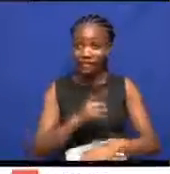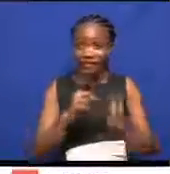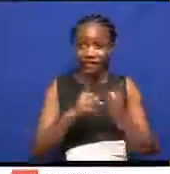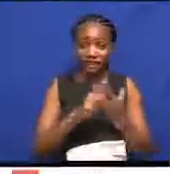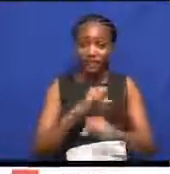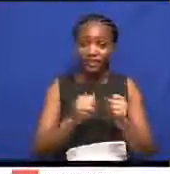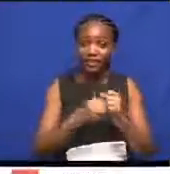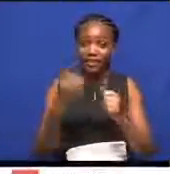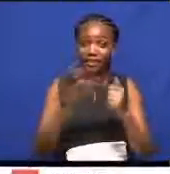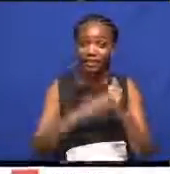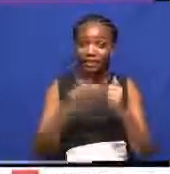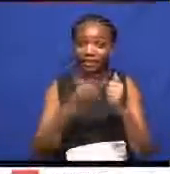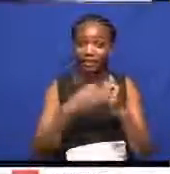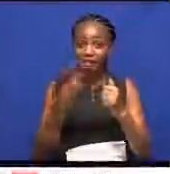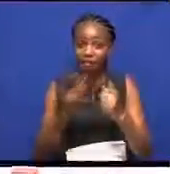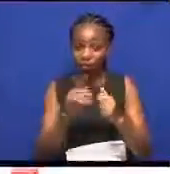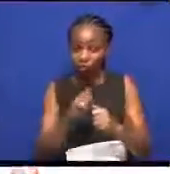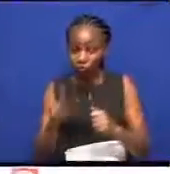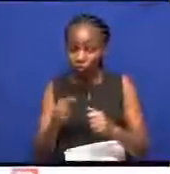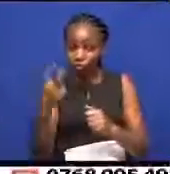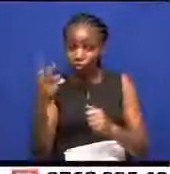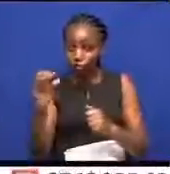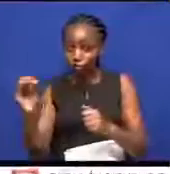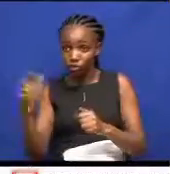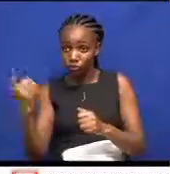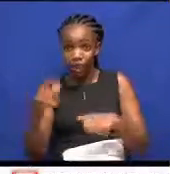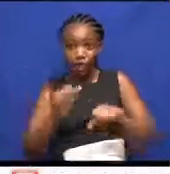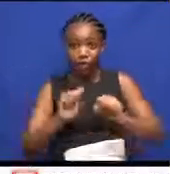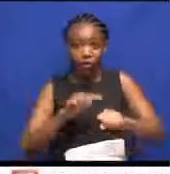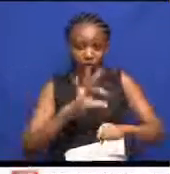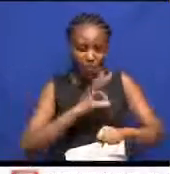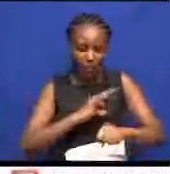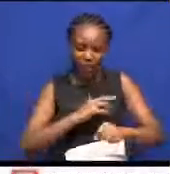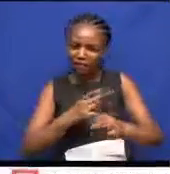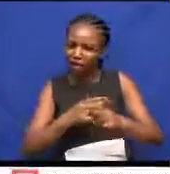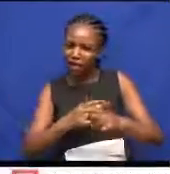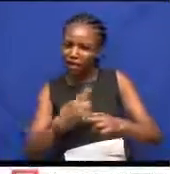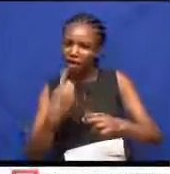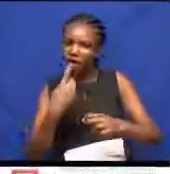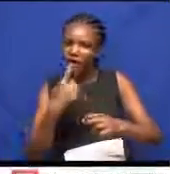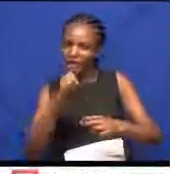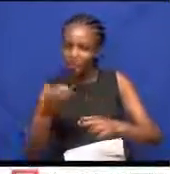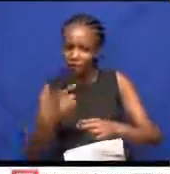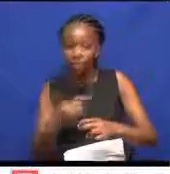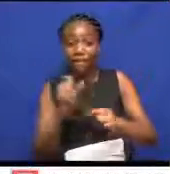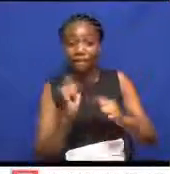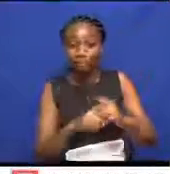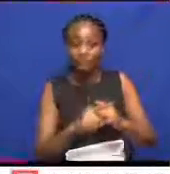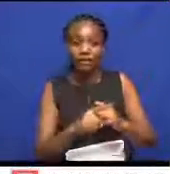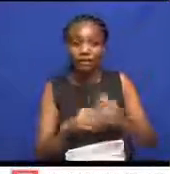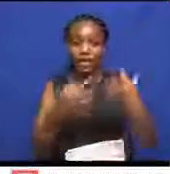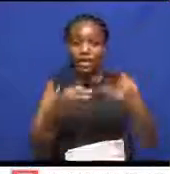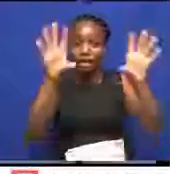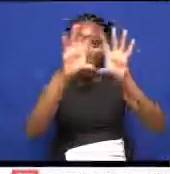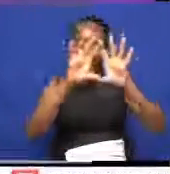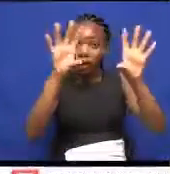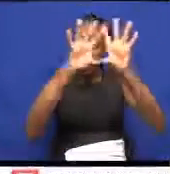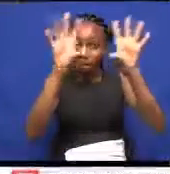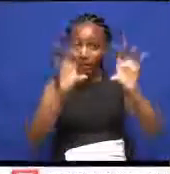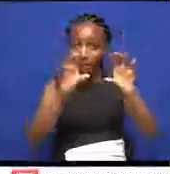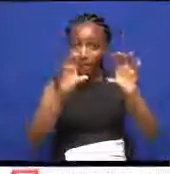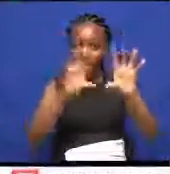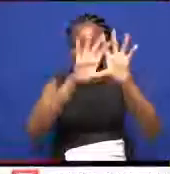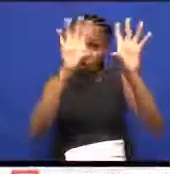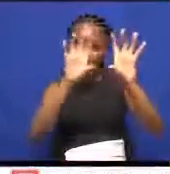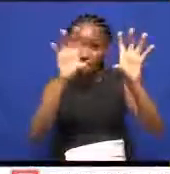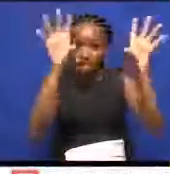1984 and 2001 might soon be pocketing at least 100,000 every month if President Uhuru Kenyatta will assent